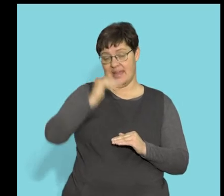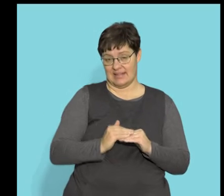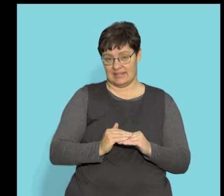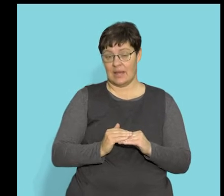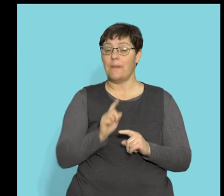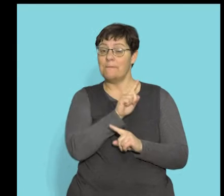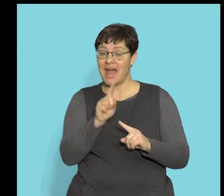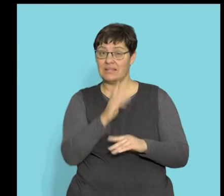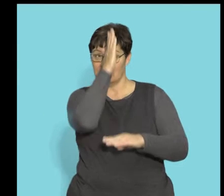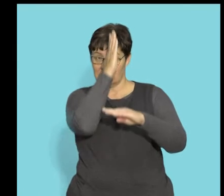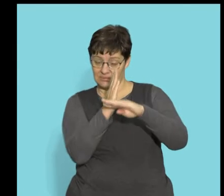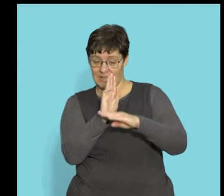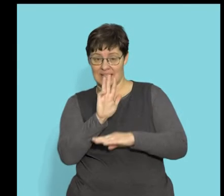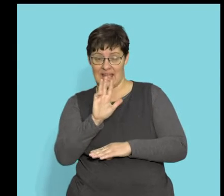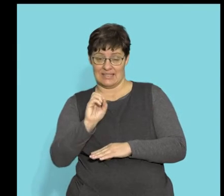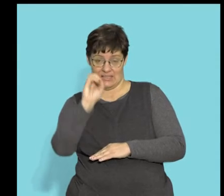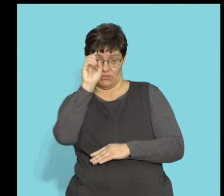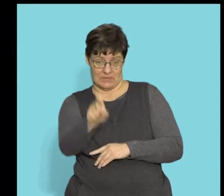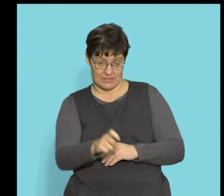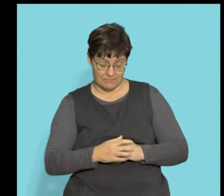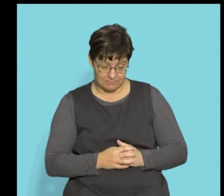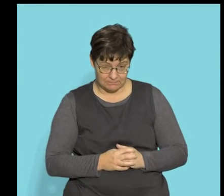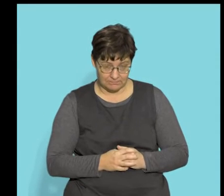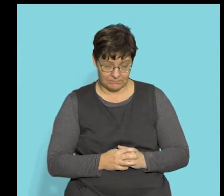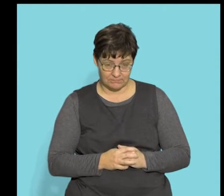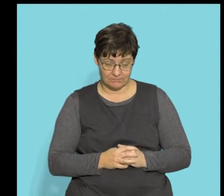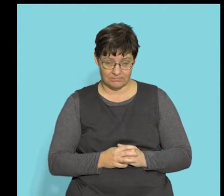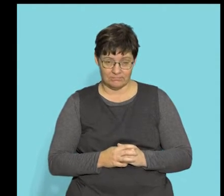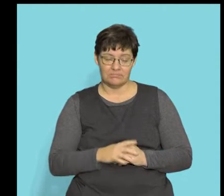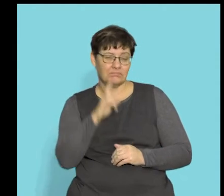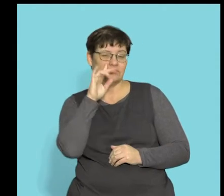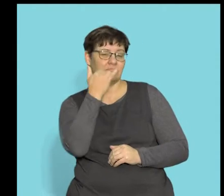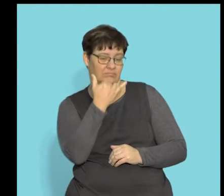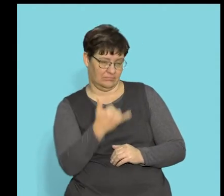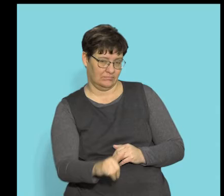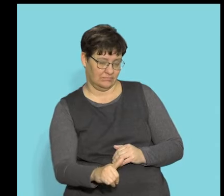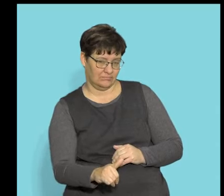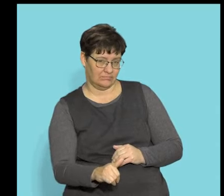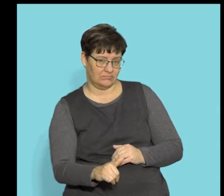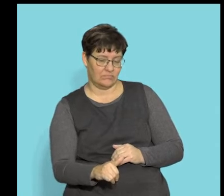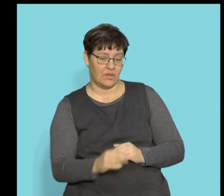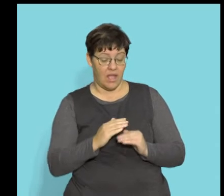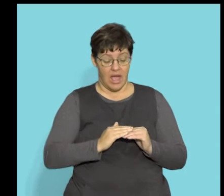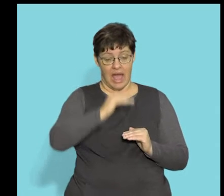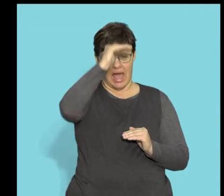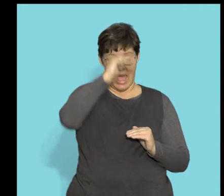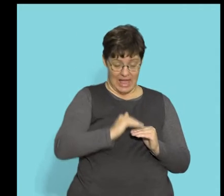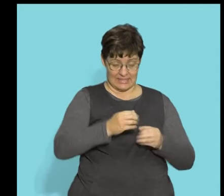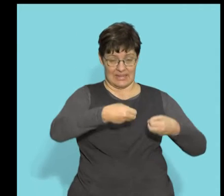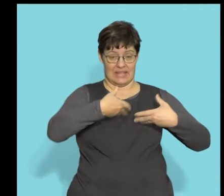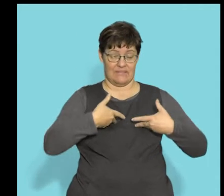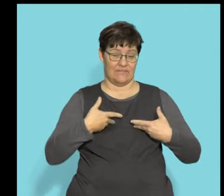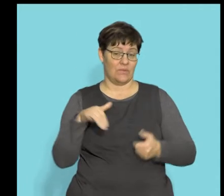the perpendicular height. Please make sure that you always check that you know which height you've been